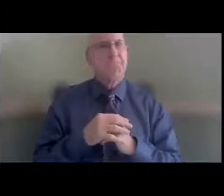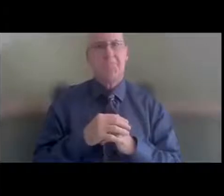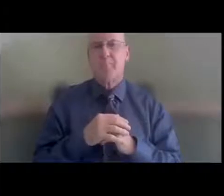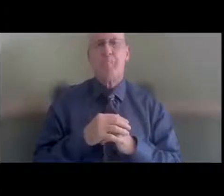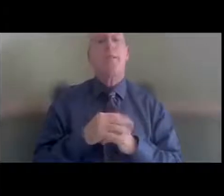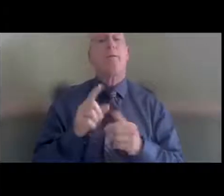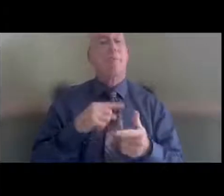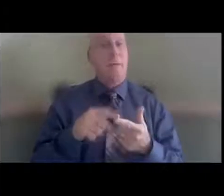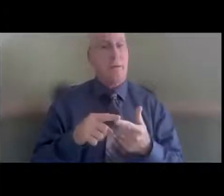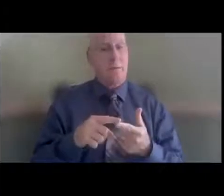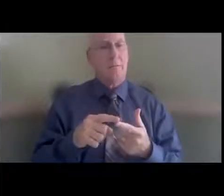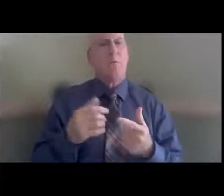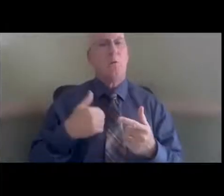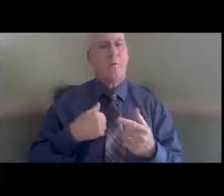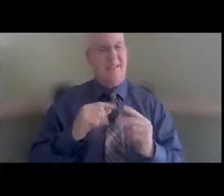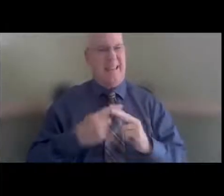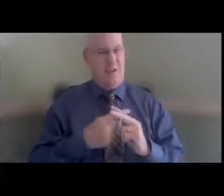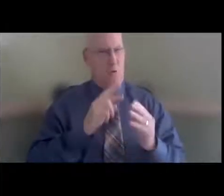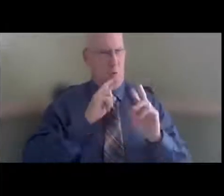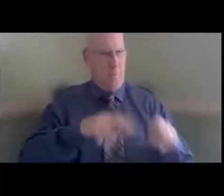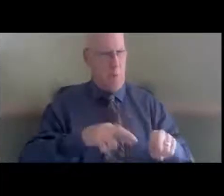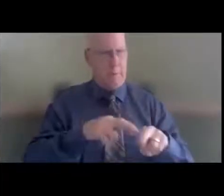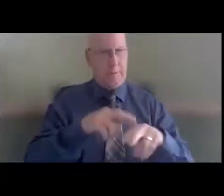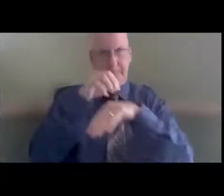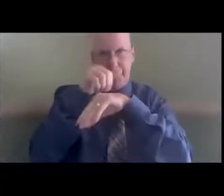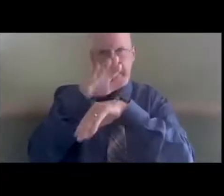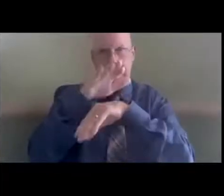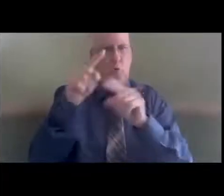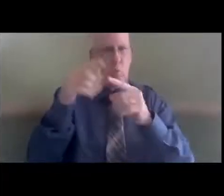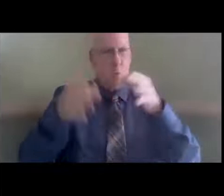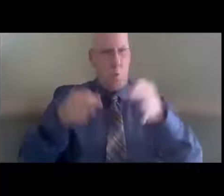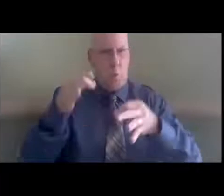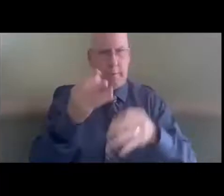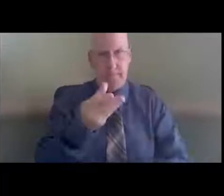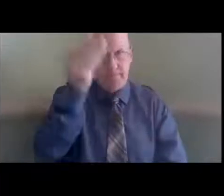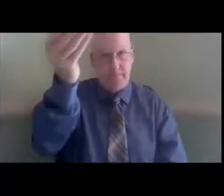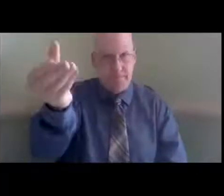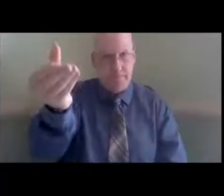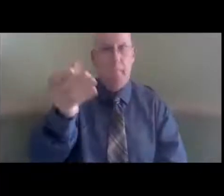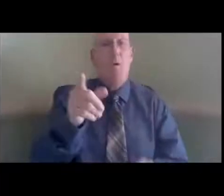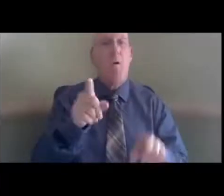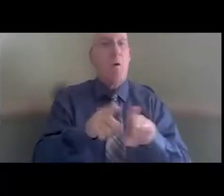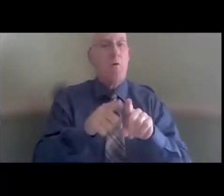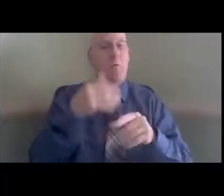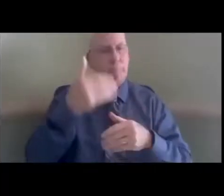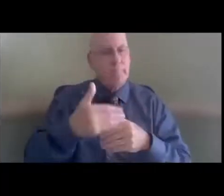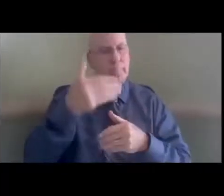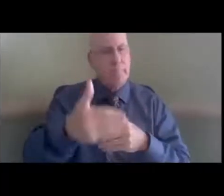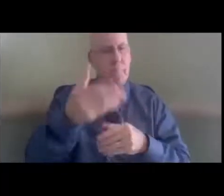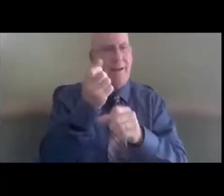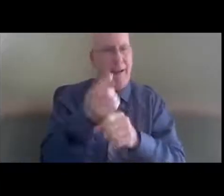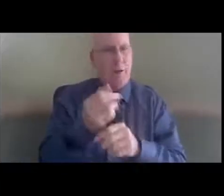You're then going to have initial reports that have to be submitted to the court, as well as ongoing annual reports